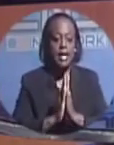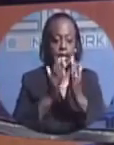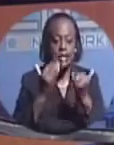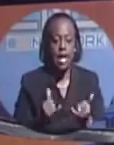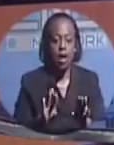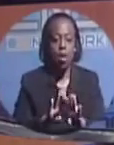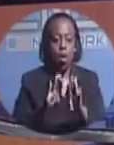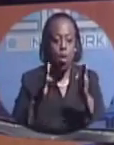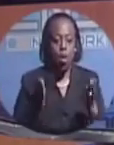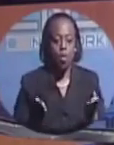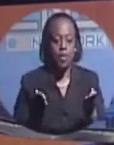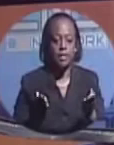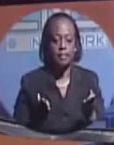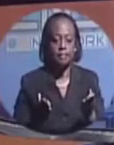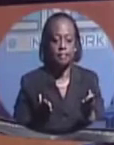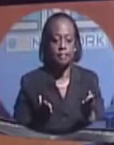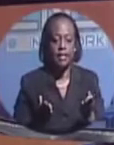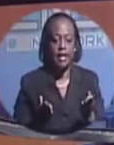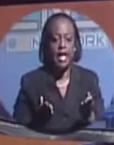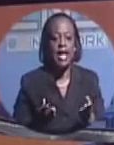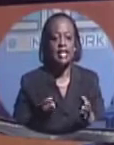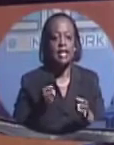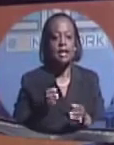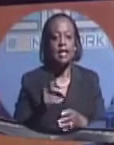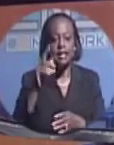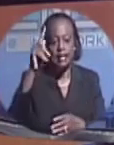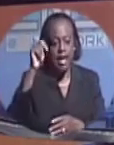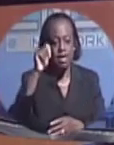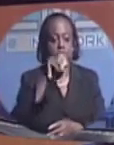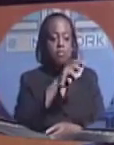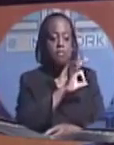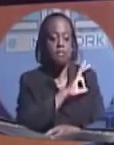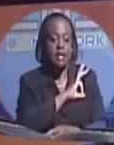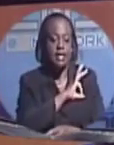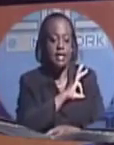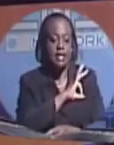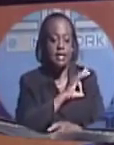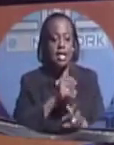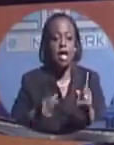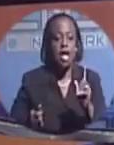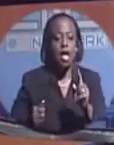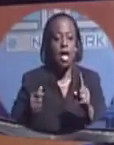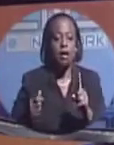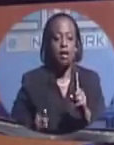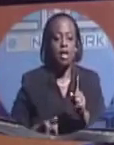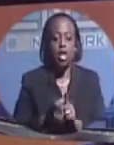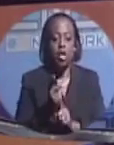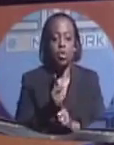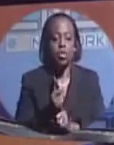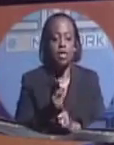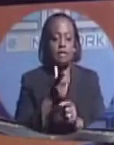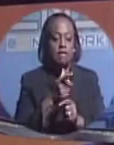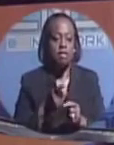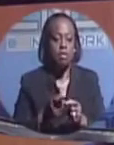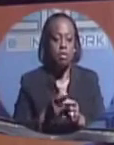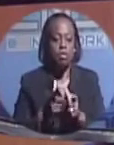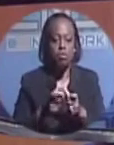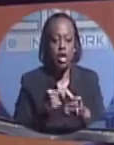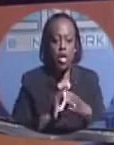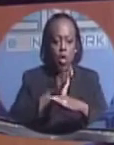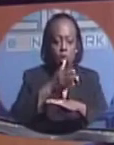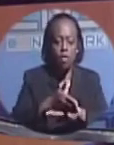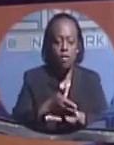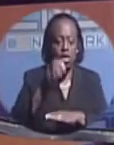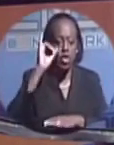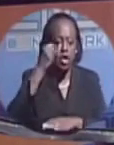unexpected outcome. That case involved a Lutheran native, Tyrone Francis, who is accused of running over Jonathan Linden with a vehicle and killing him back